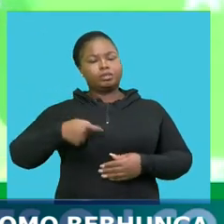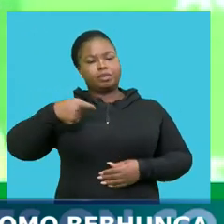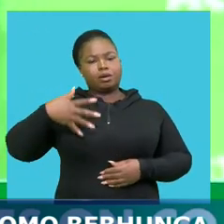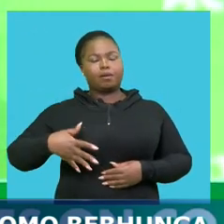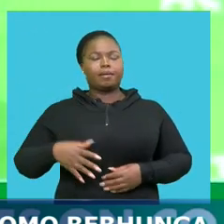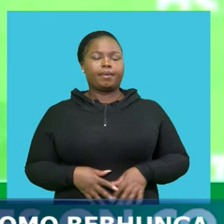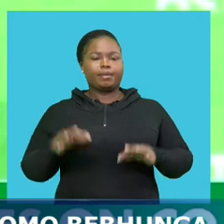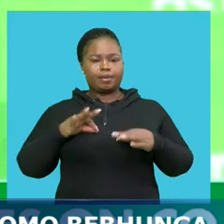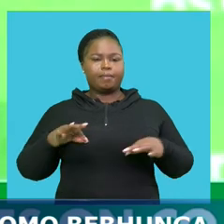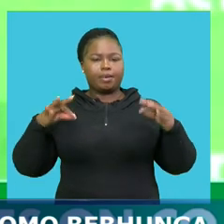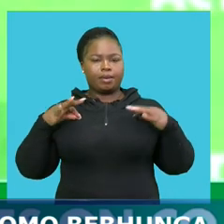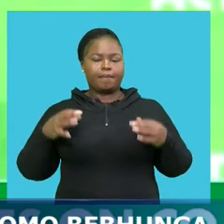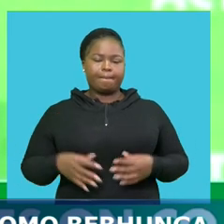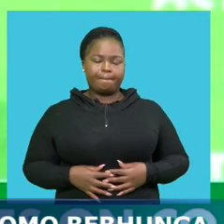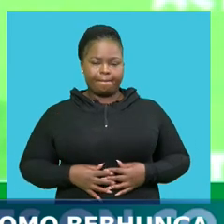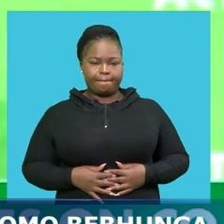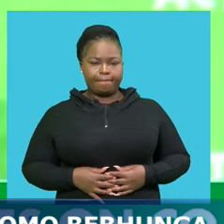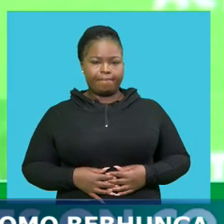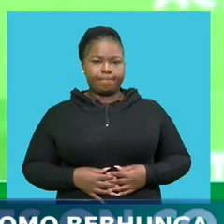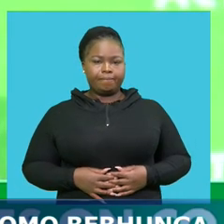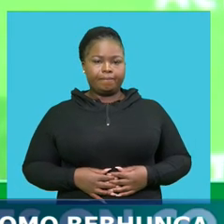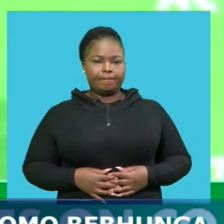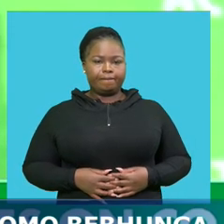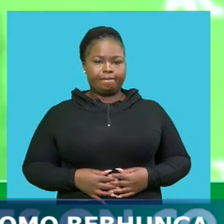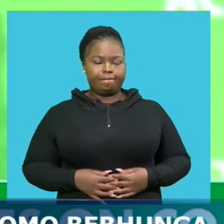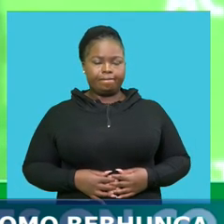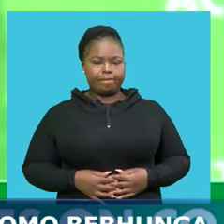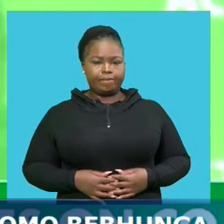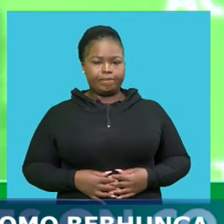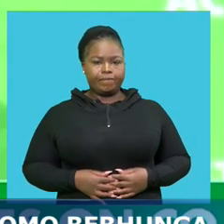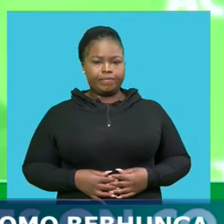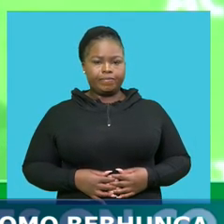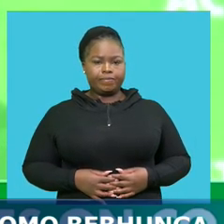nosodolophu. Kwiindaba zeSoweto TV ndingunomzabalazo Mduka.